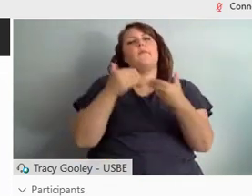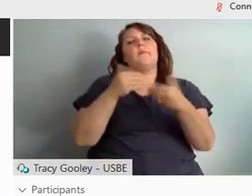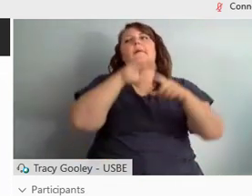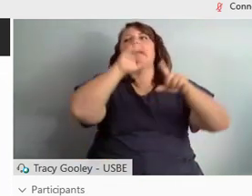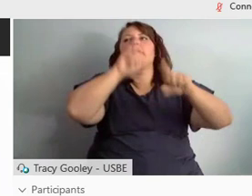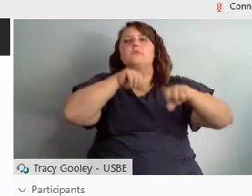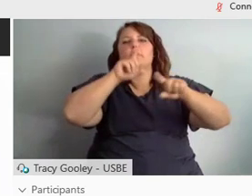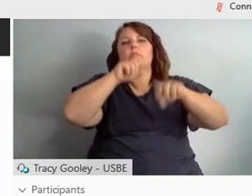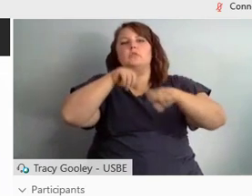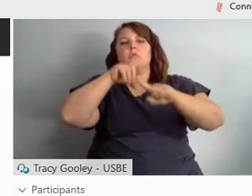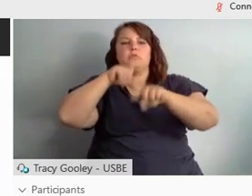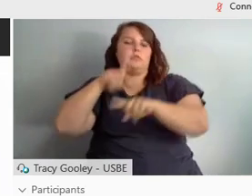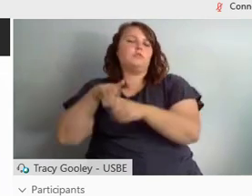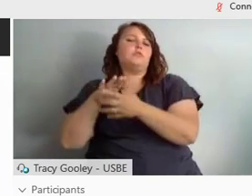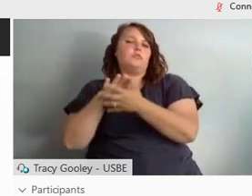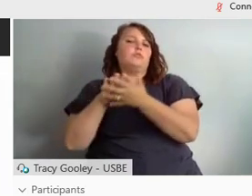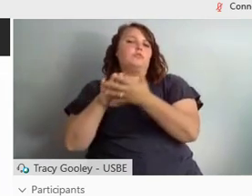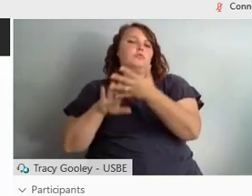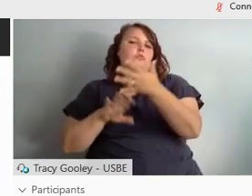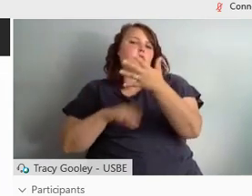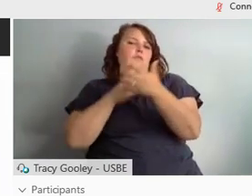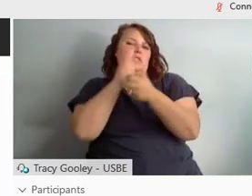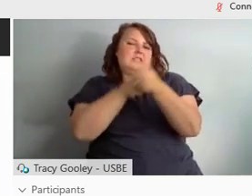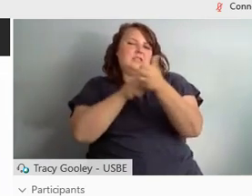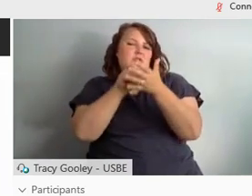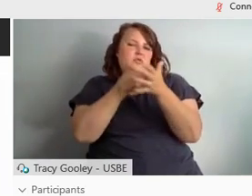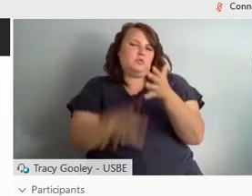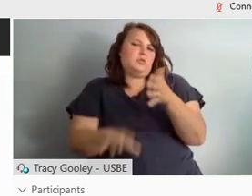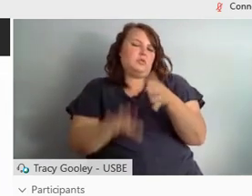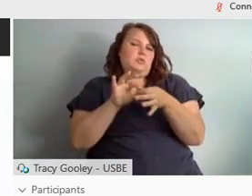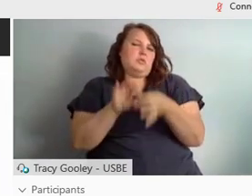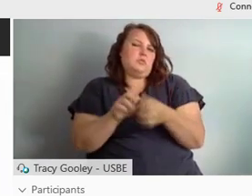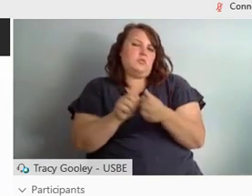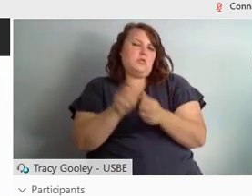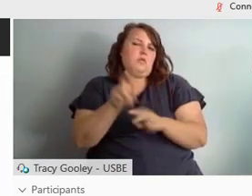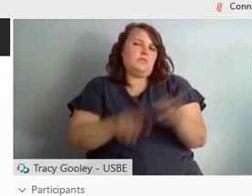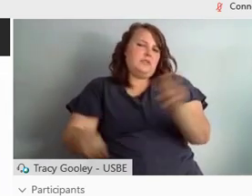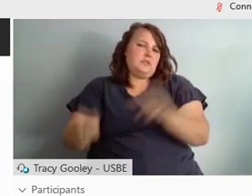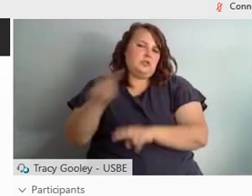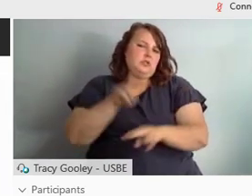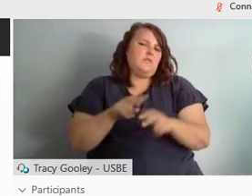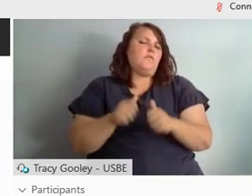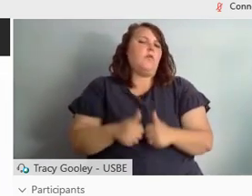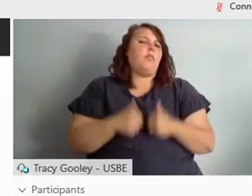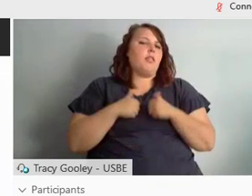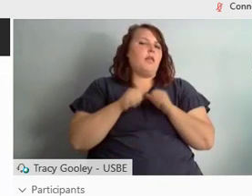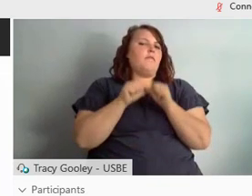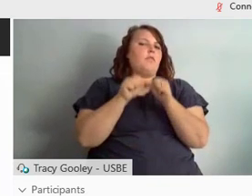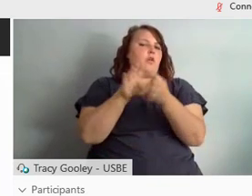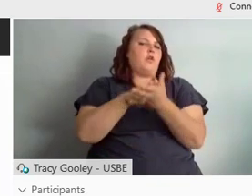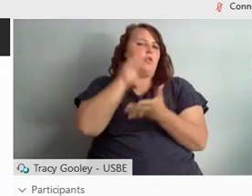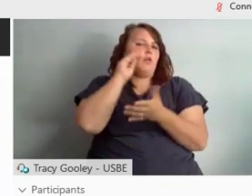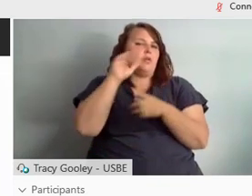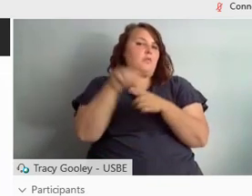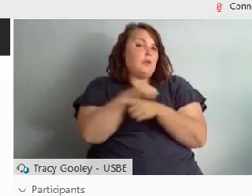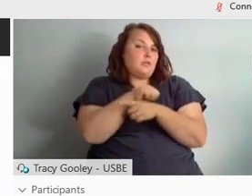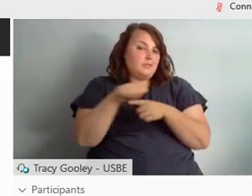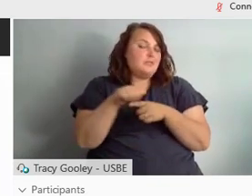these observation questions for each student regarding to the lifelong learning practices